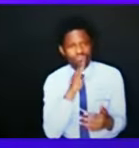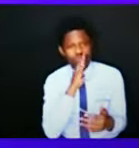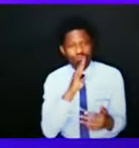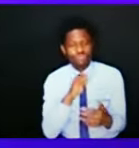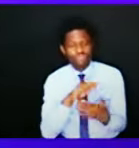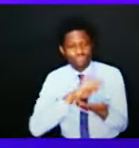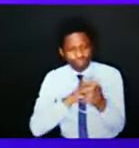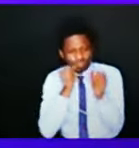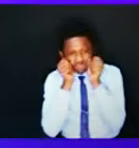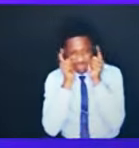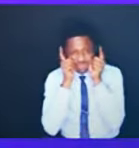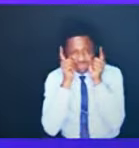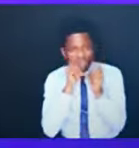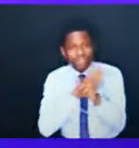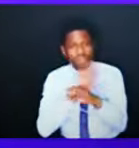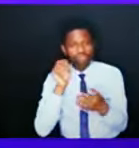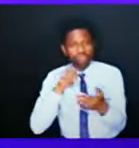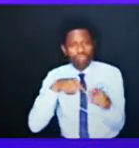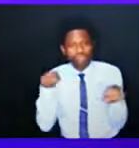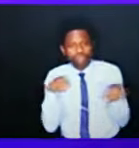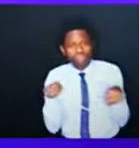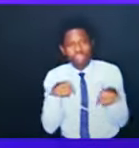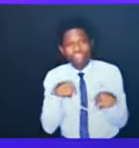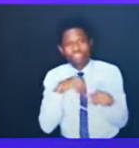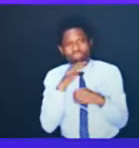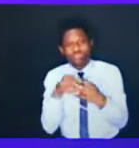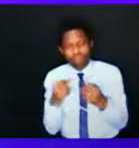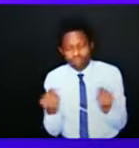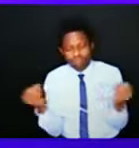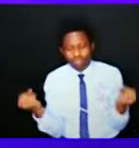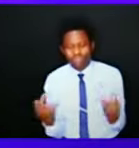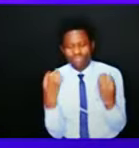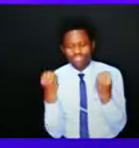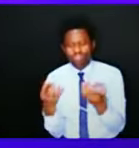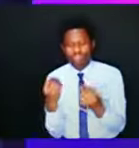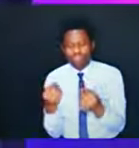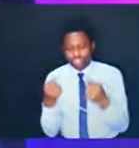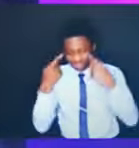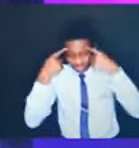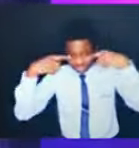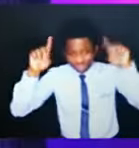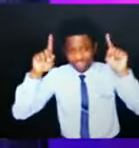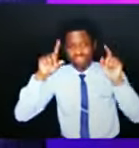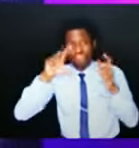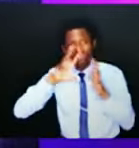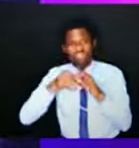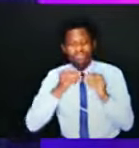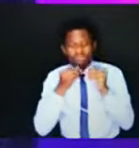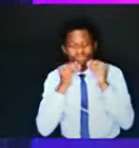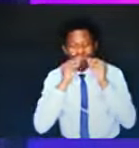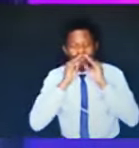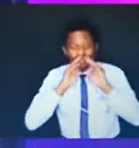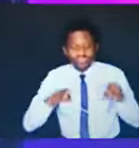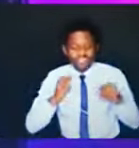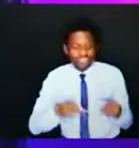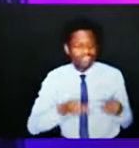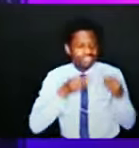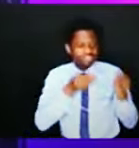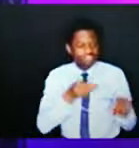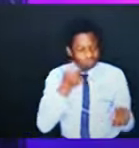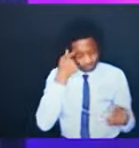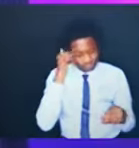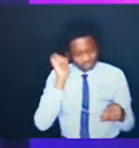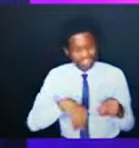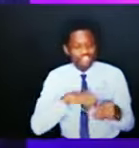abundant prosperity and peace I provide for it. Na kro yi be dane me ahosan din na yeye